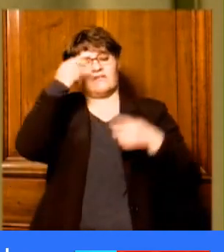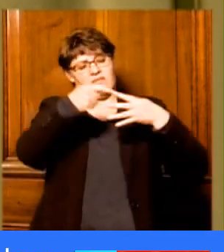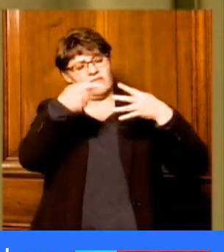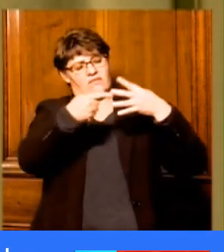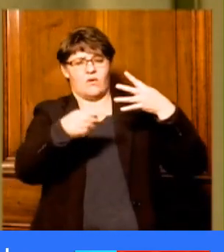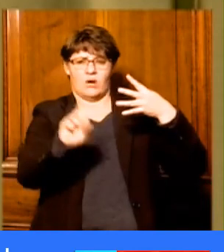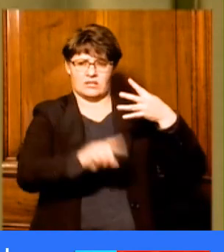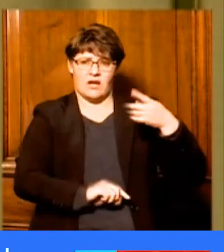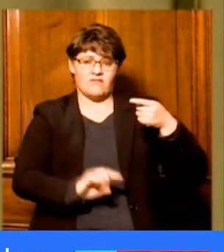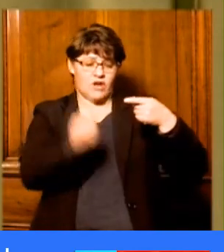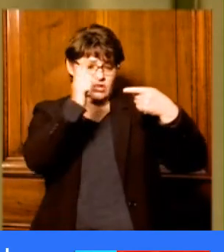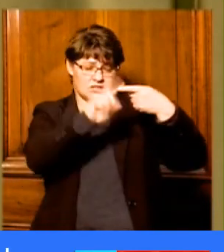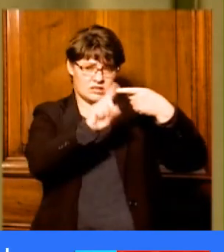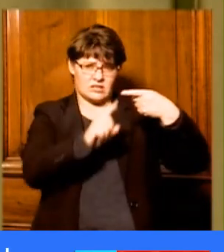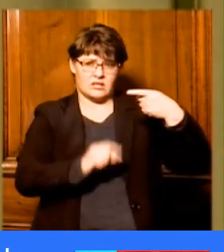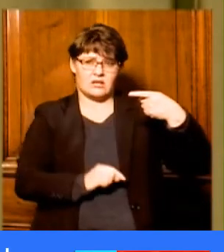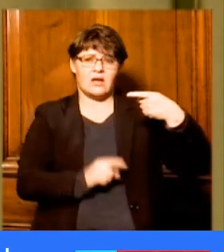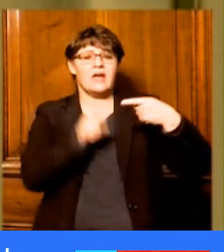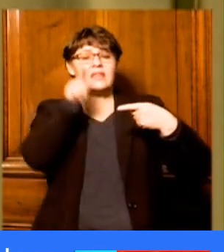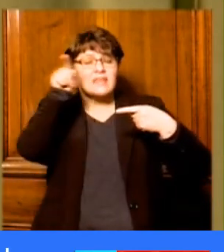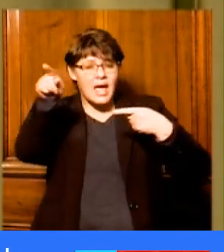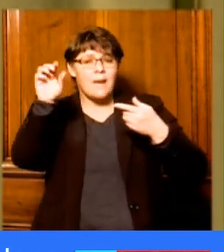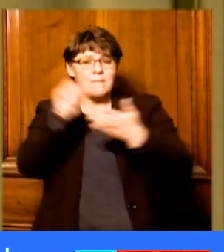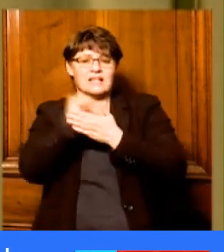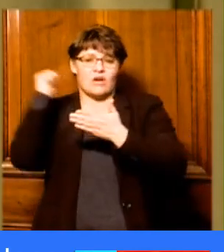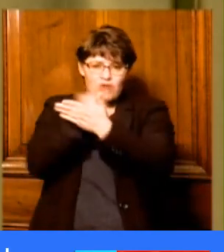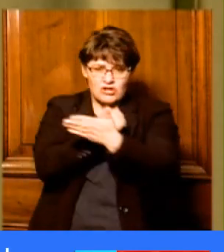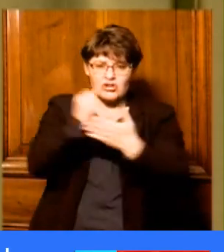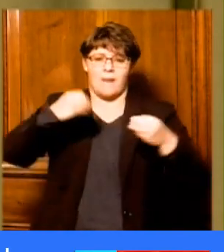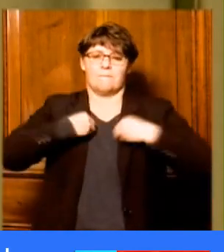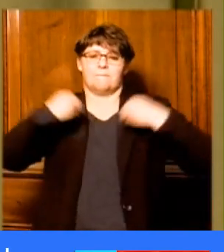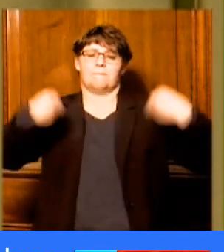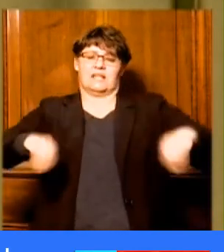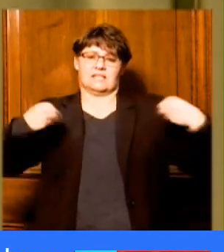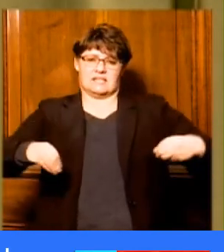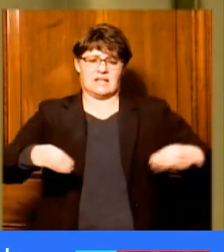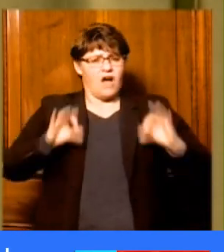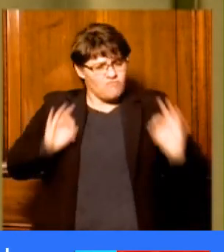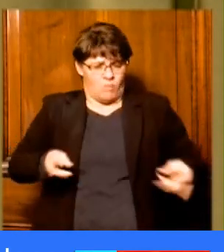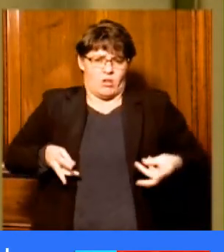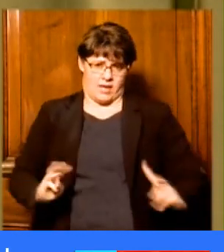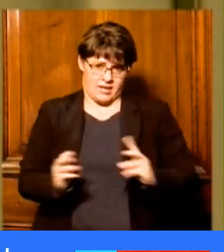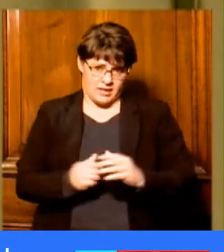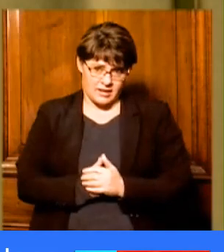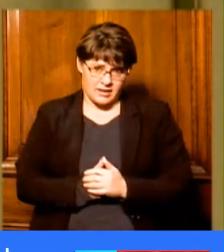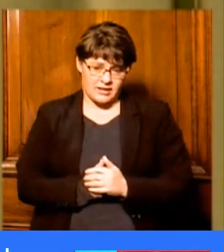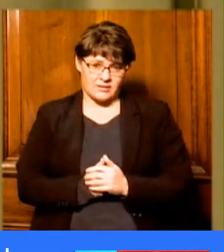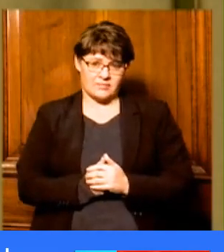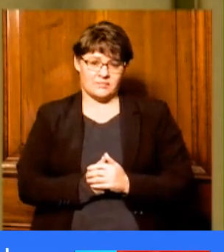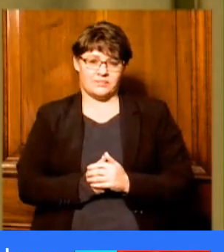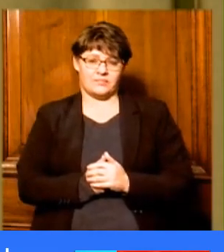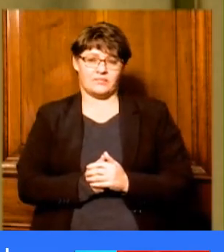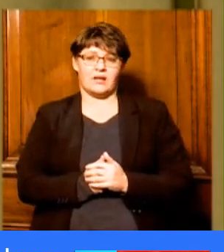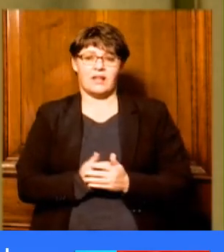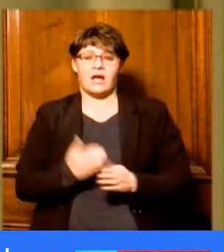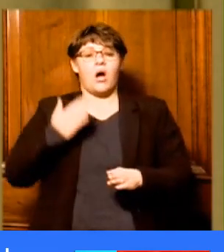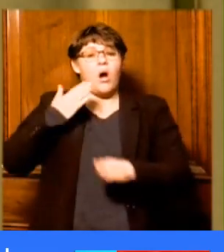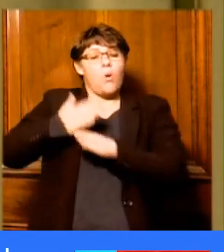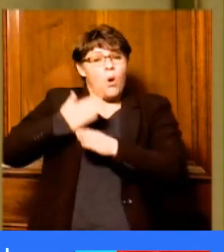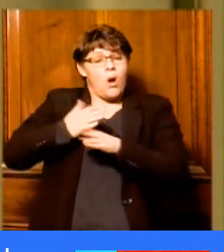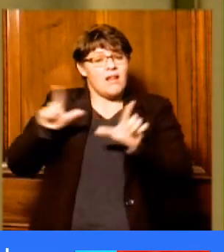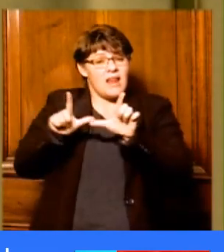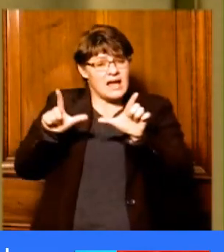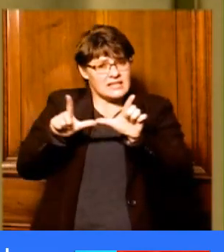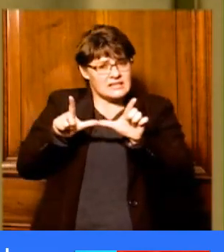are requiring that the industry should register businesses and formal business entities, and that the operating licenses